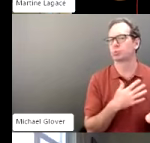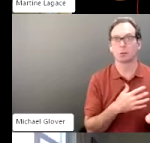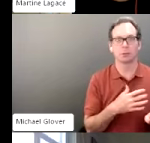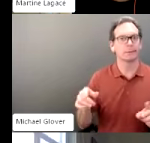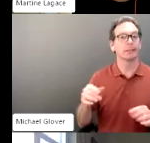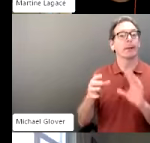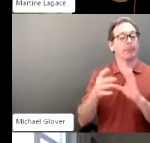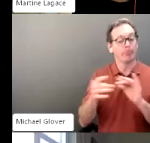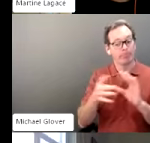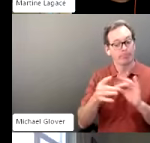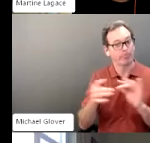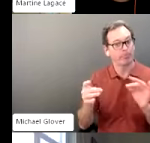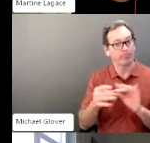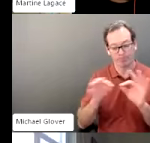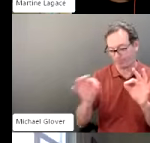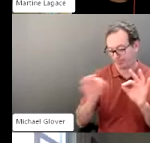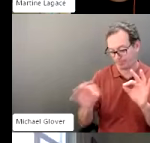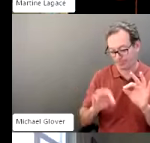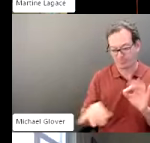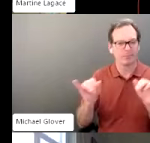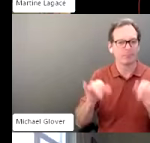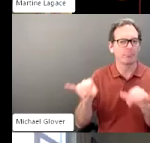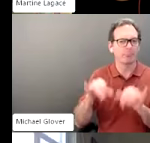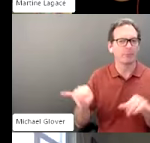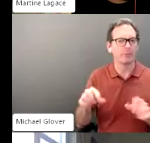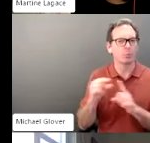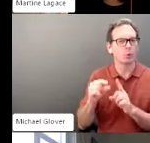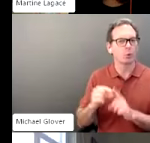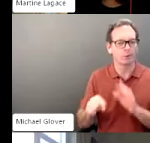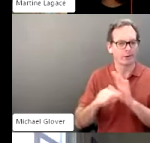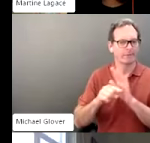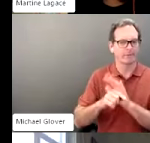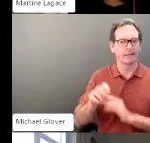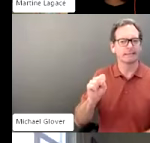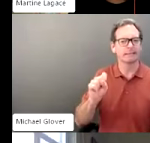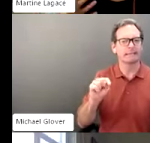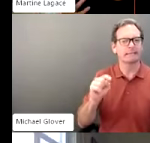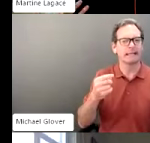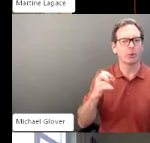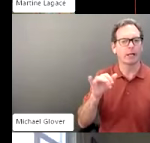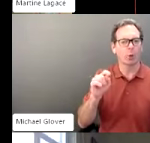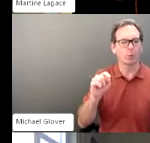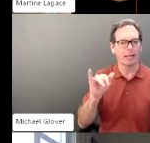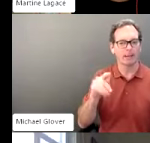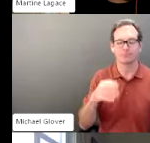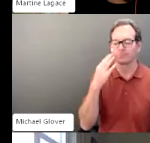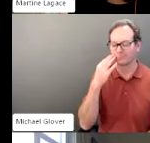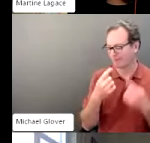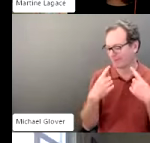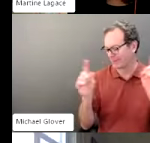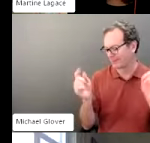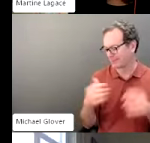negative stereotypes. And I'll give you an example that you probably heard many, many times, but for me, it was a